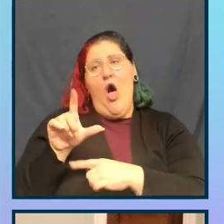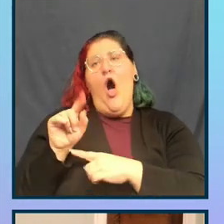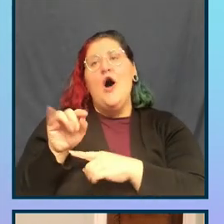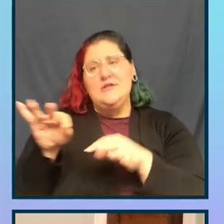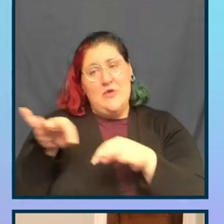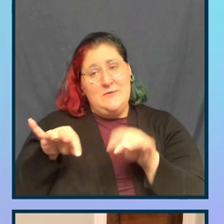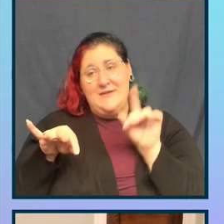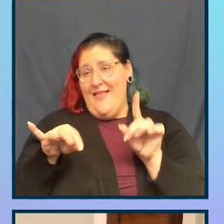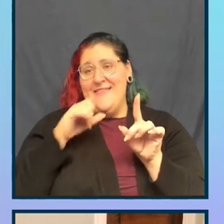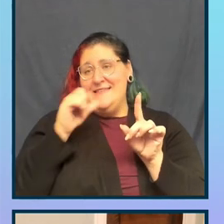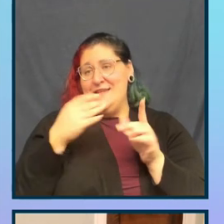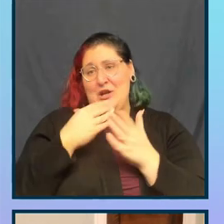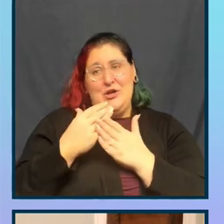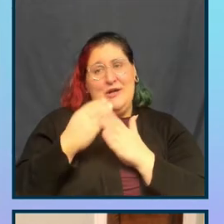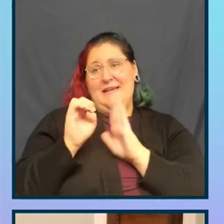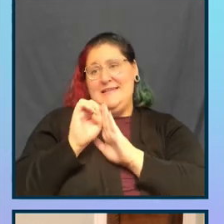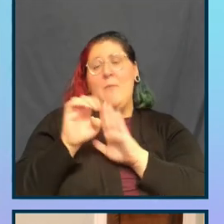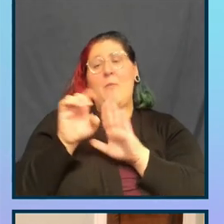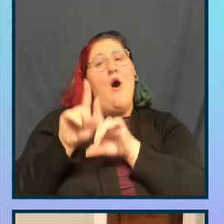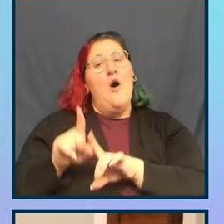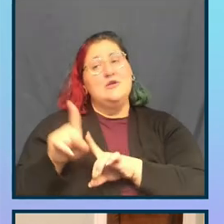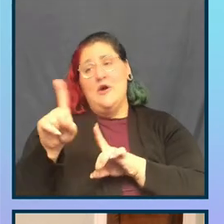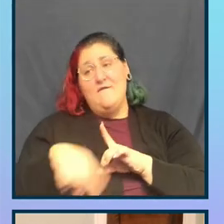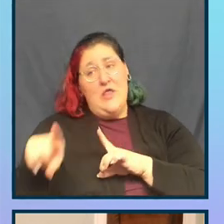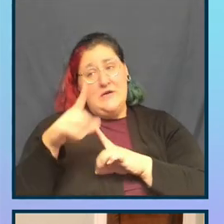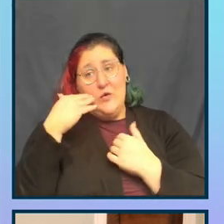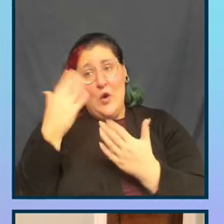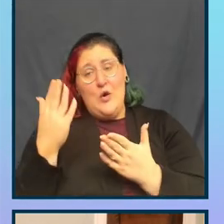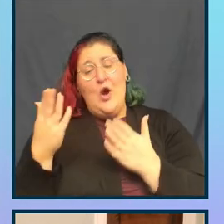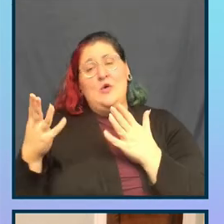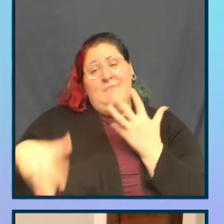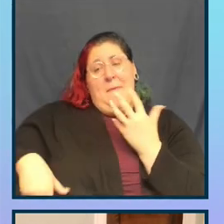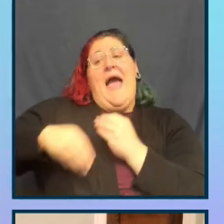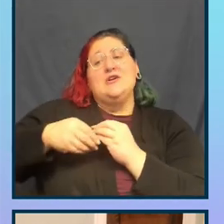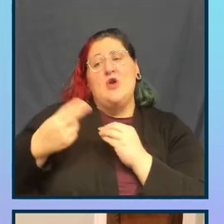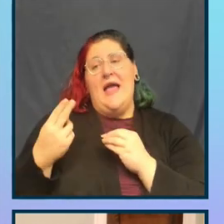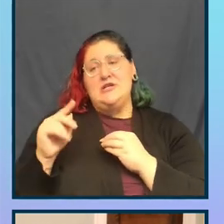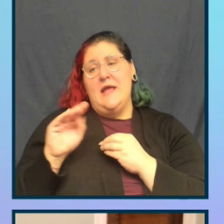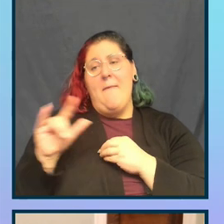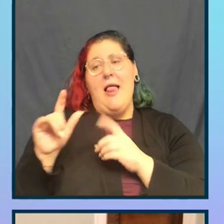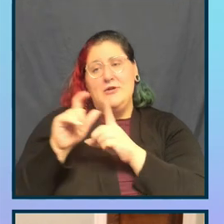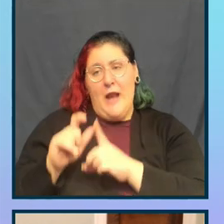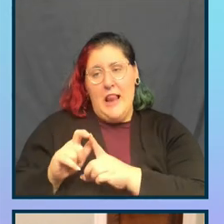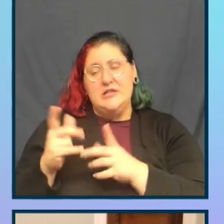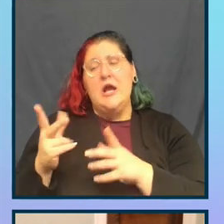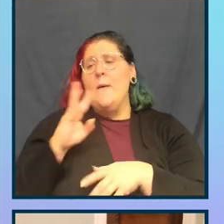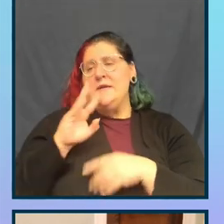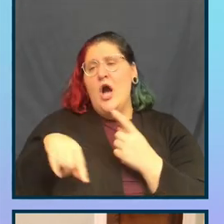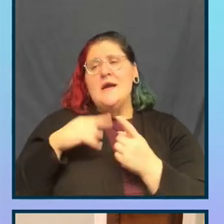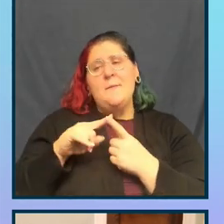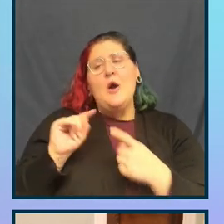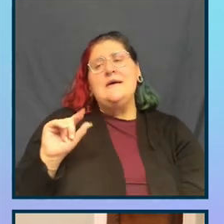Also, for those of you who don't know, here's a little extra HTML terminology. We've been talking a lot about tags.